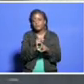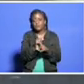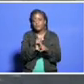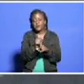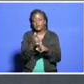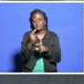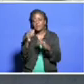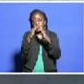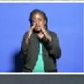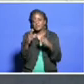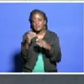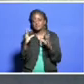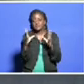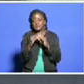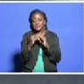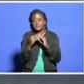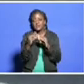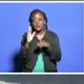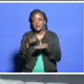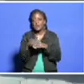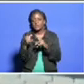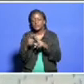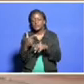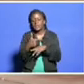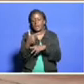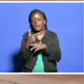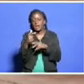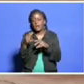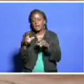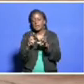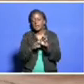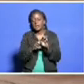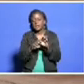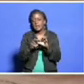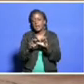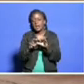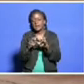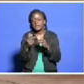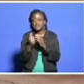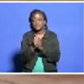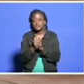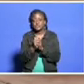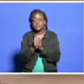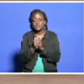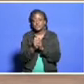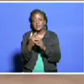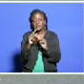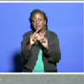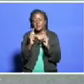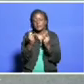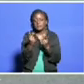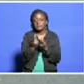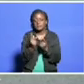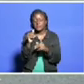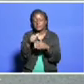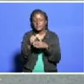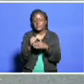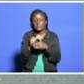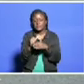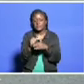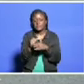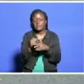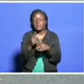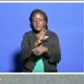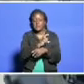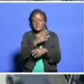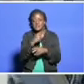the gun carriage. The firing and mourning parties, comprised of officers of the Royal Bahamas Police and Defense Forces, then assembled on Bay Street